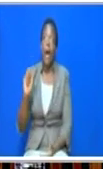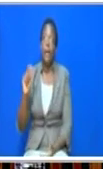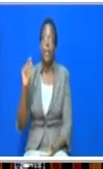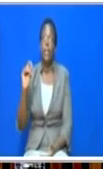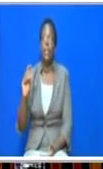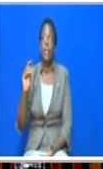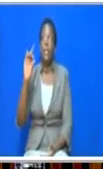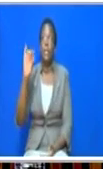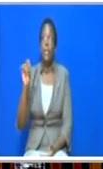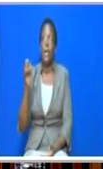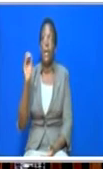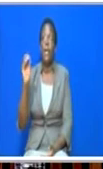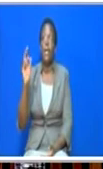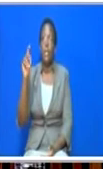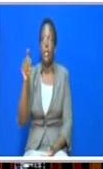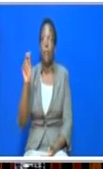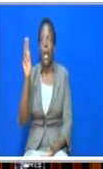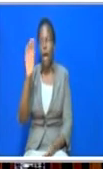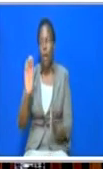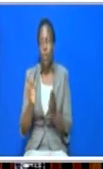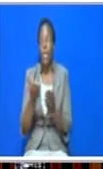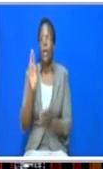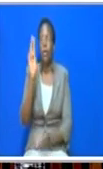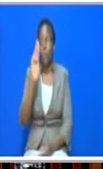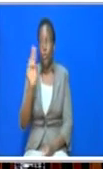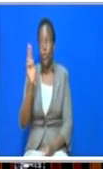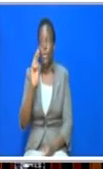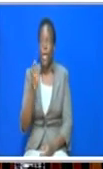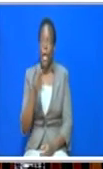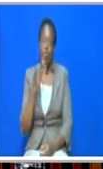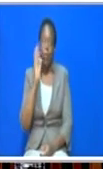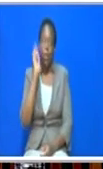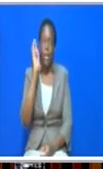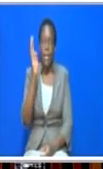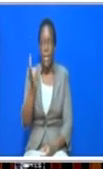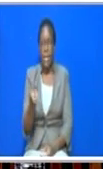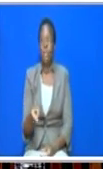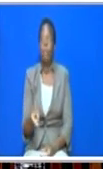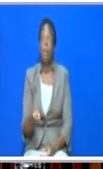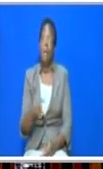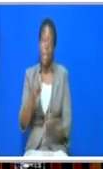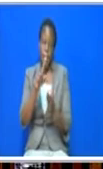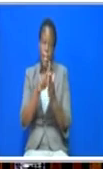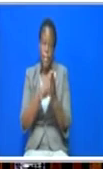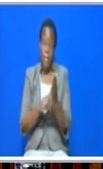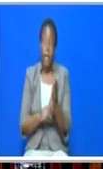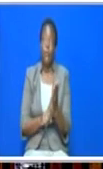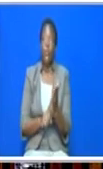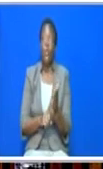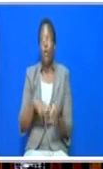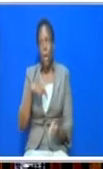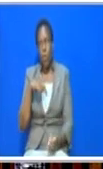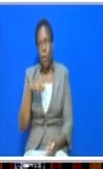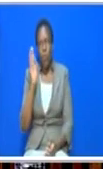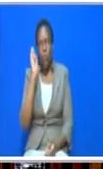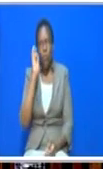used attributively and predicatively. But in this lesson, we are going to